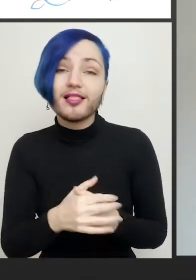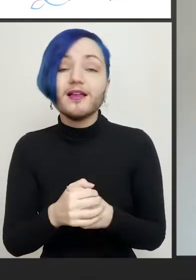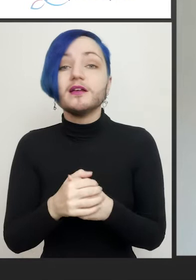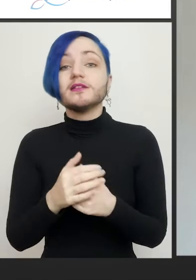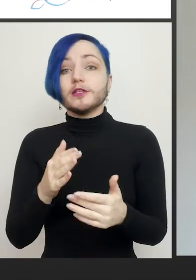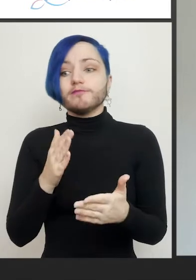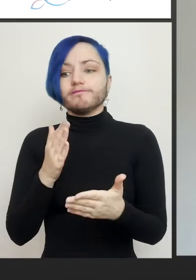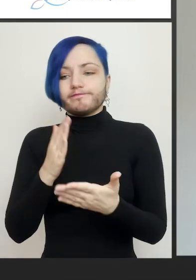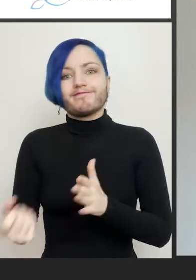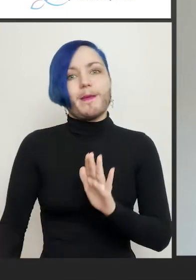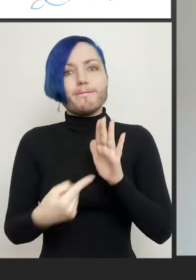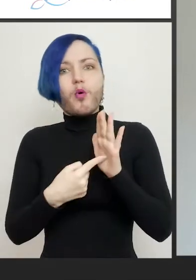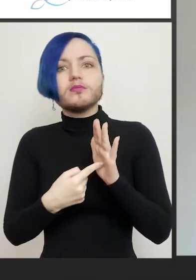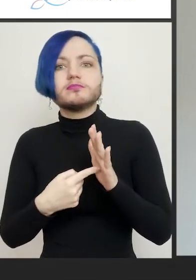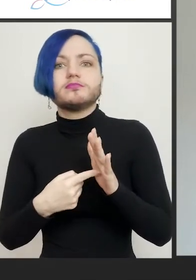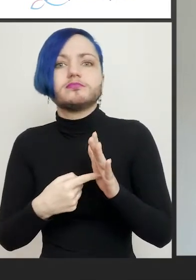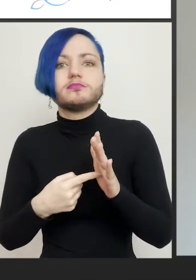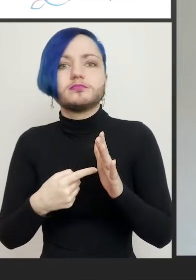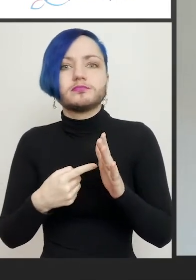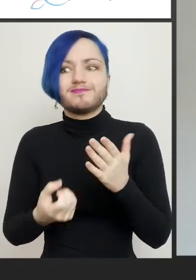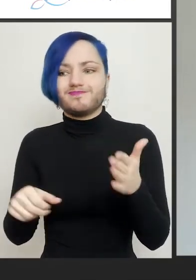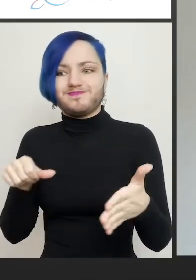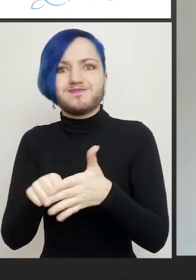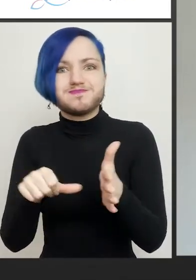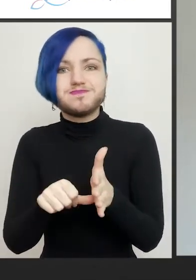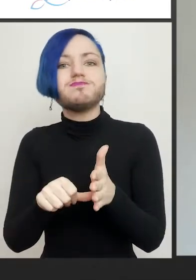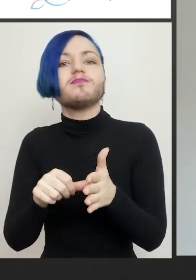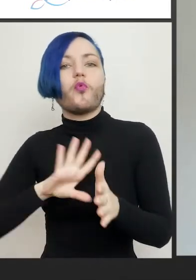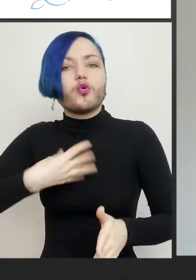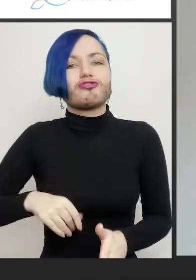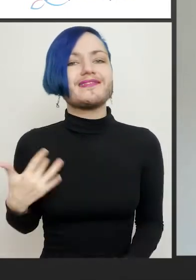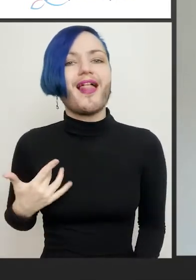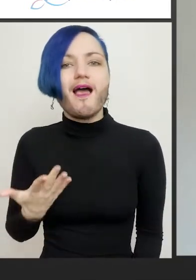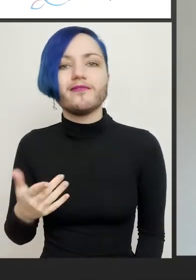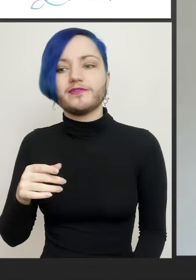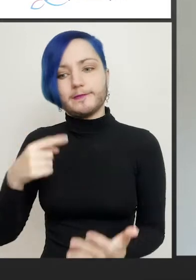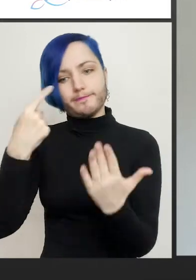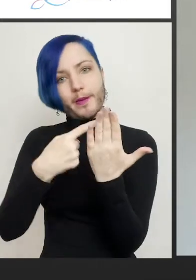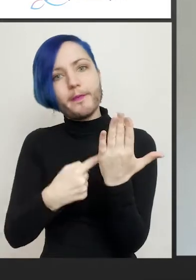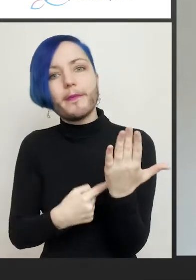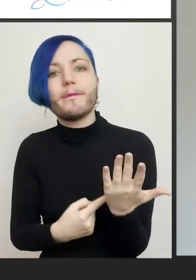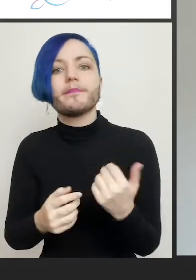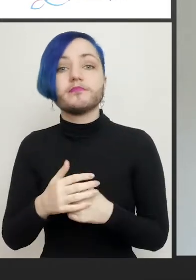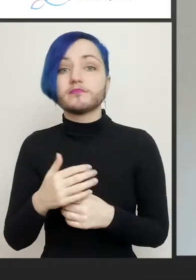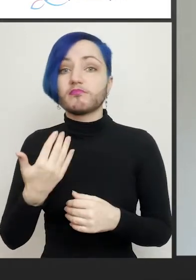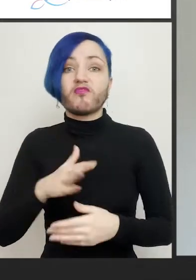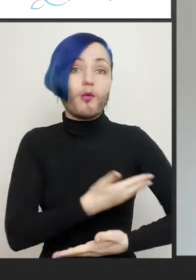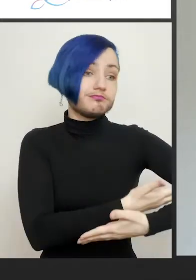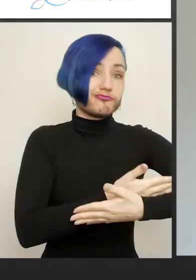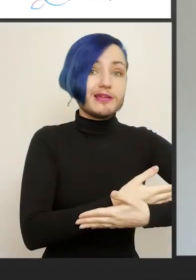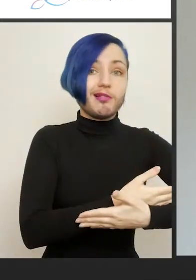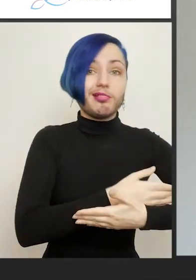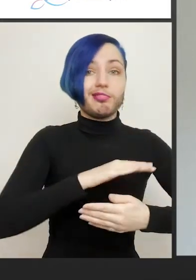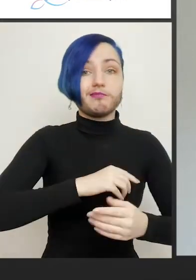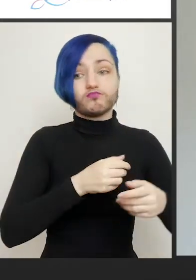the key issues that face trans people in our real lived lives. So right from cradle to grave,